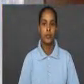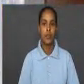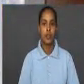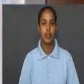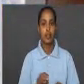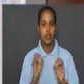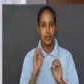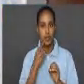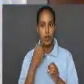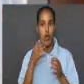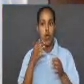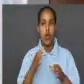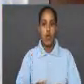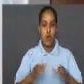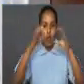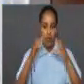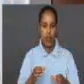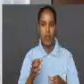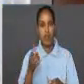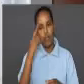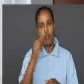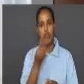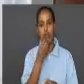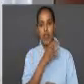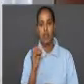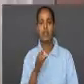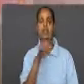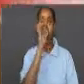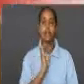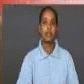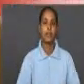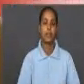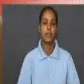and even containers for food and drink.